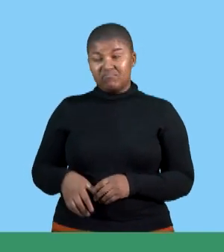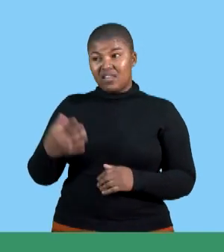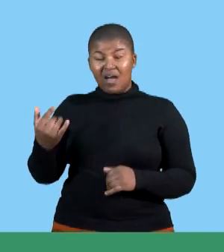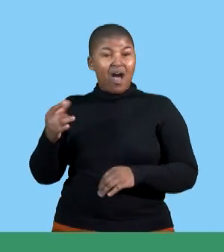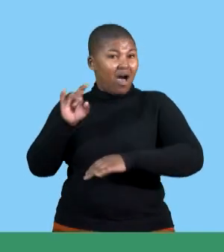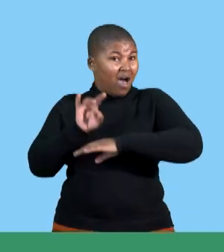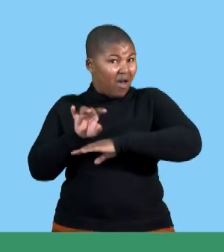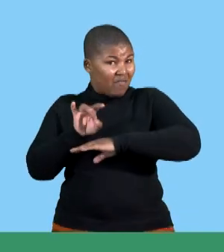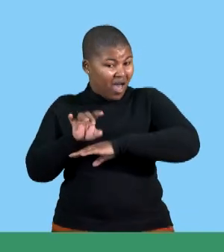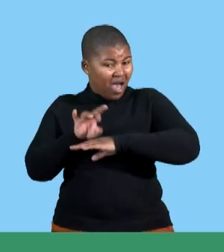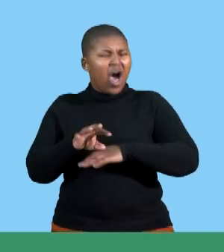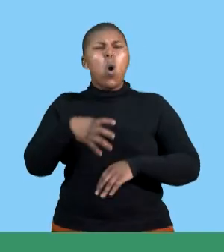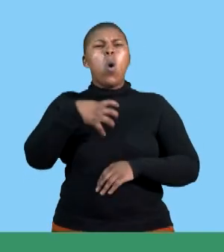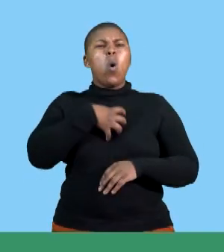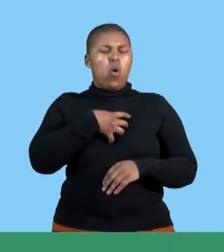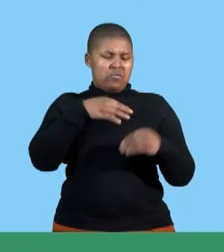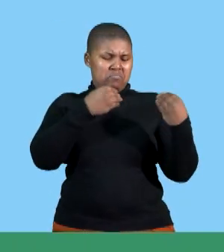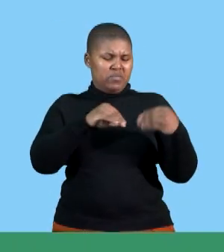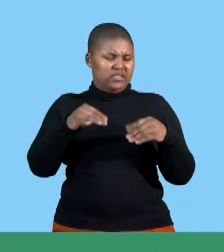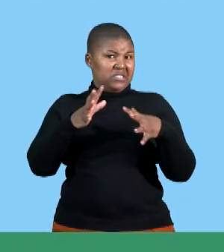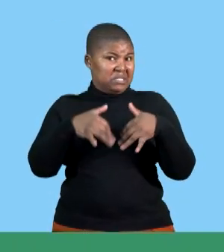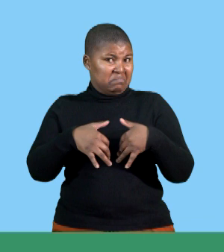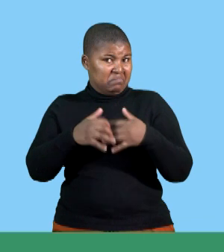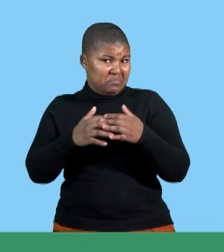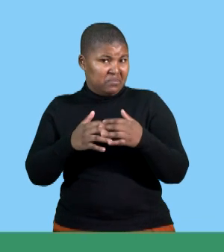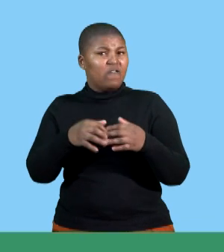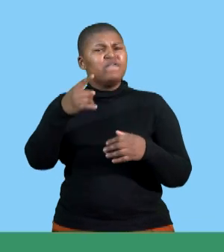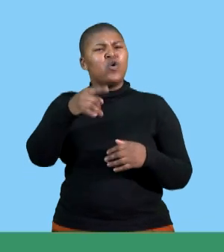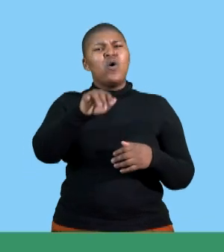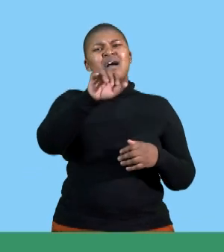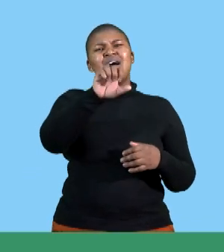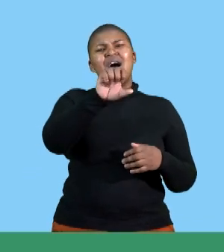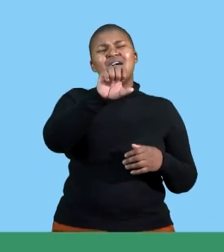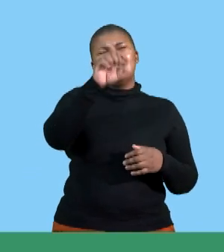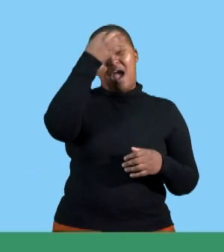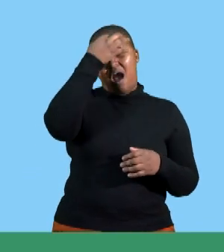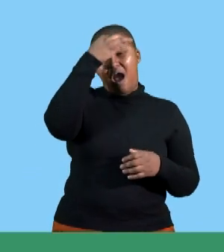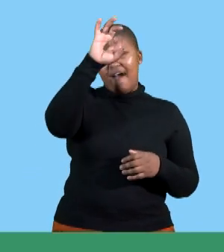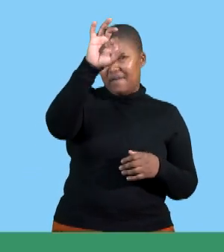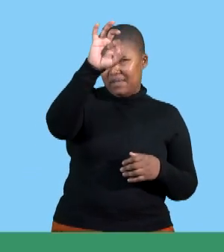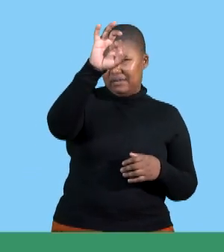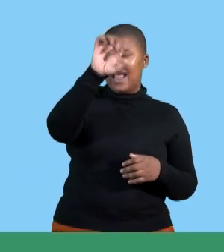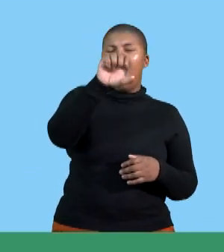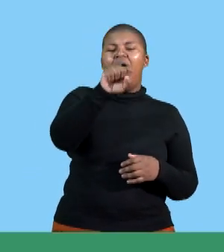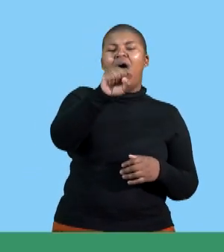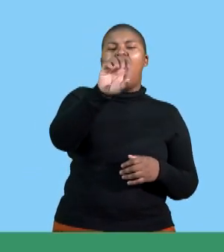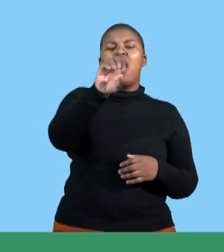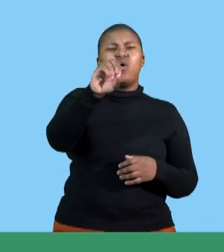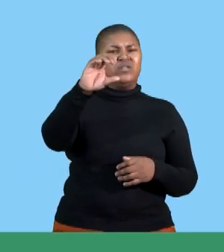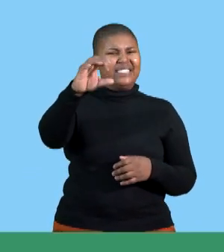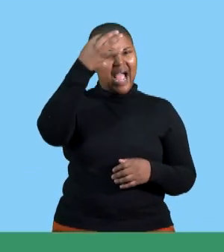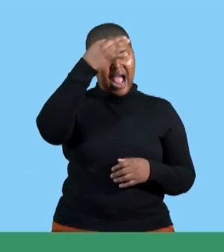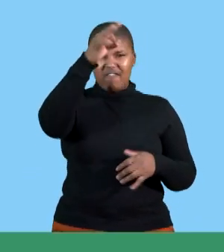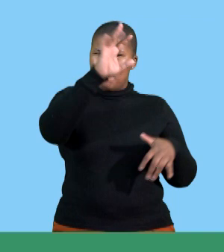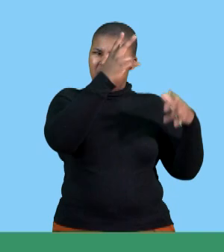of a state-owned company rather. Prices are kept reasonable or create sound